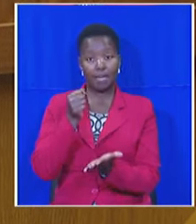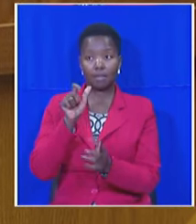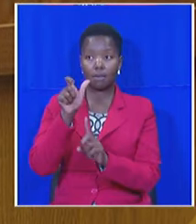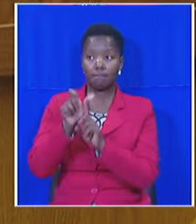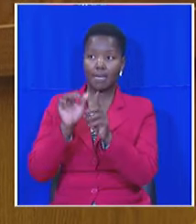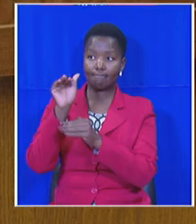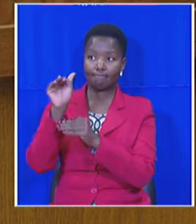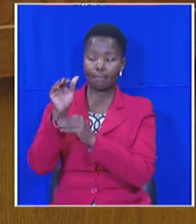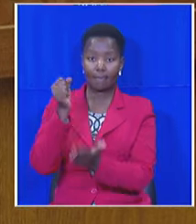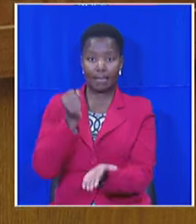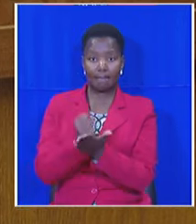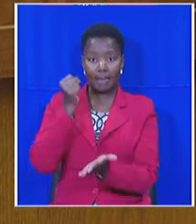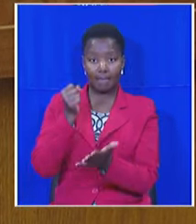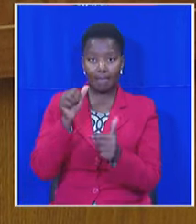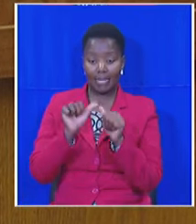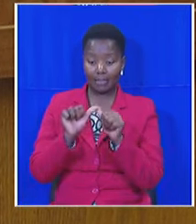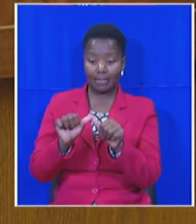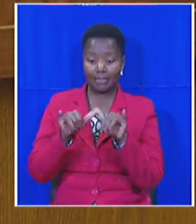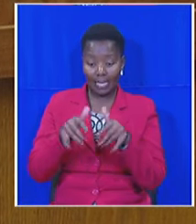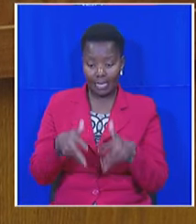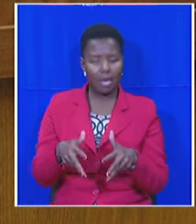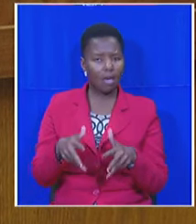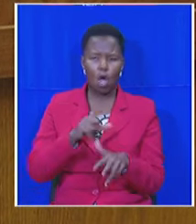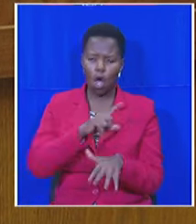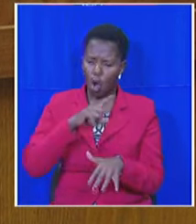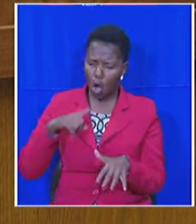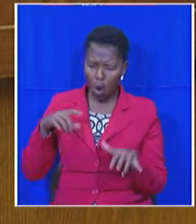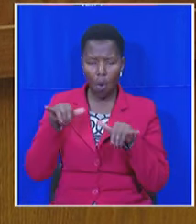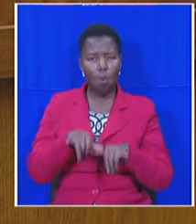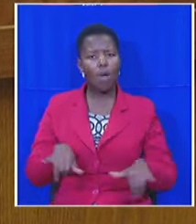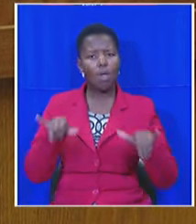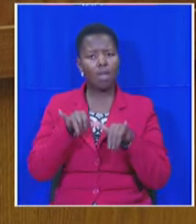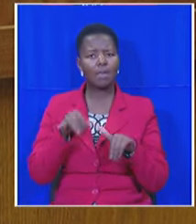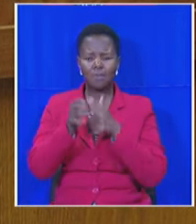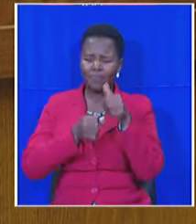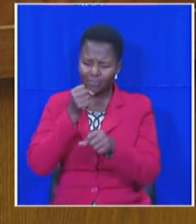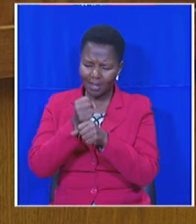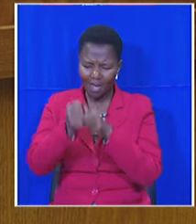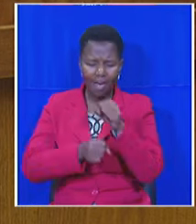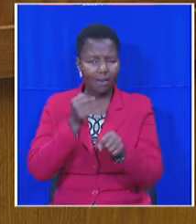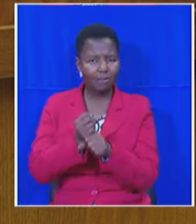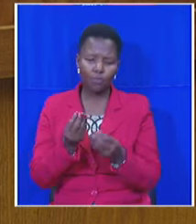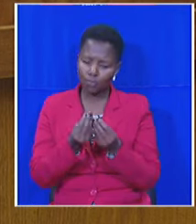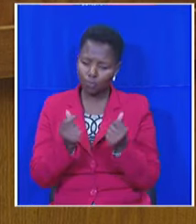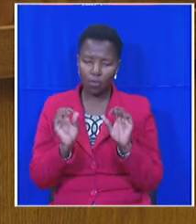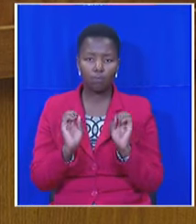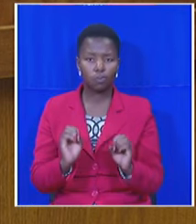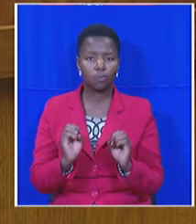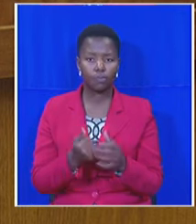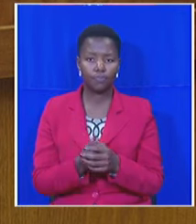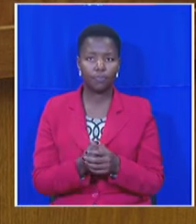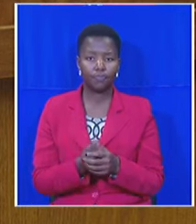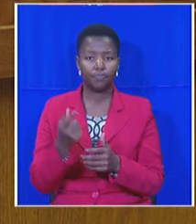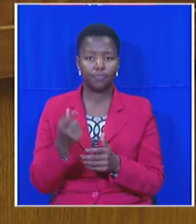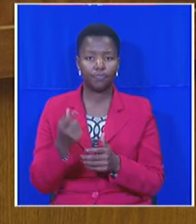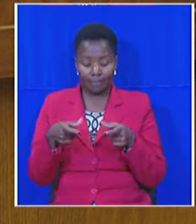permanent residents, permits which often take years to be resolved. The rollout of the Smart